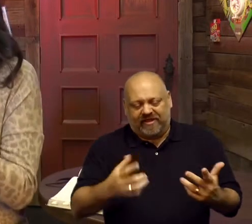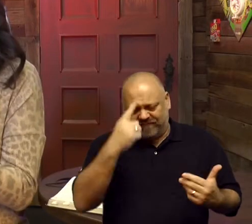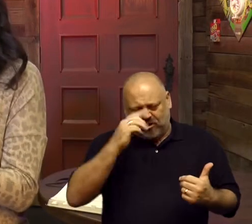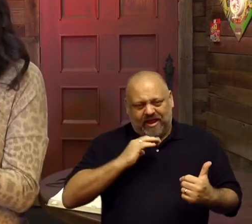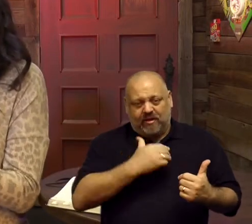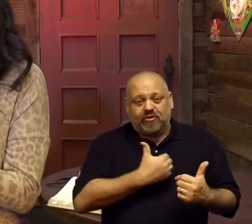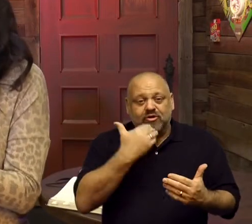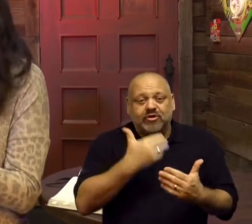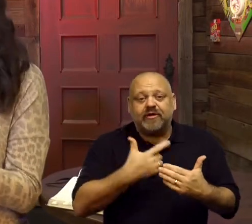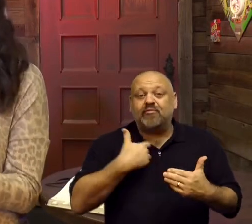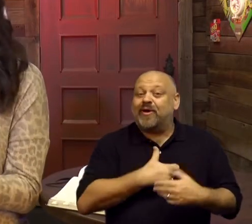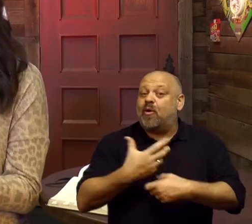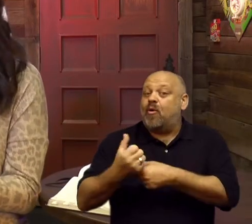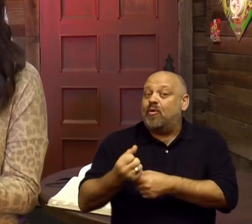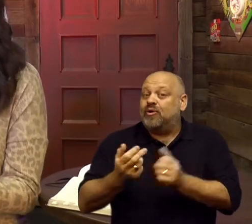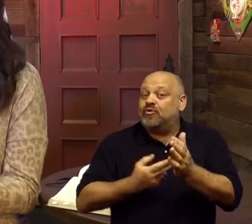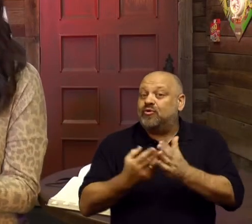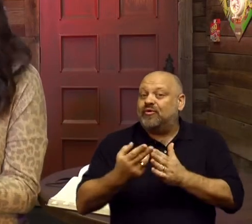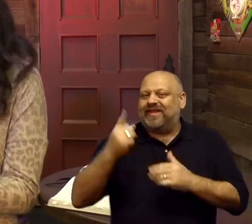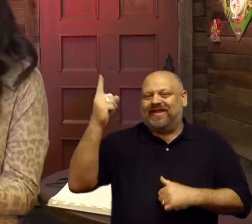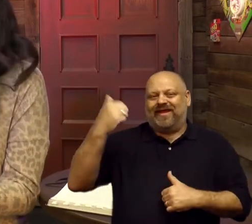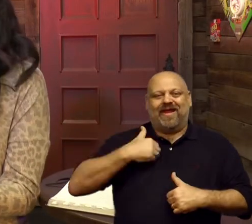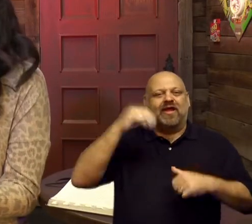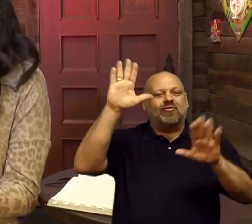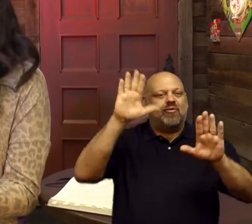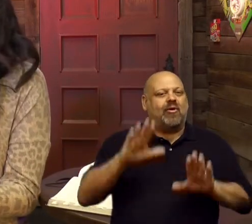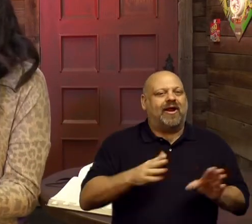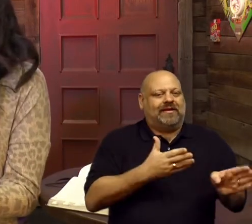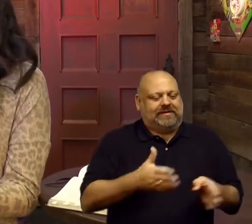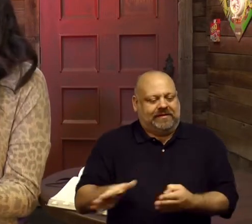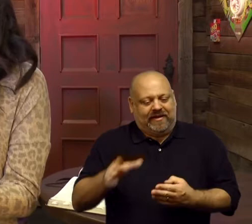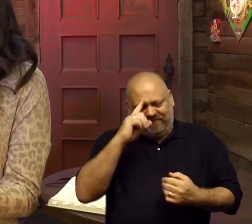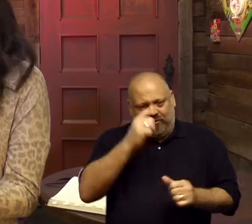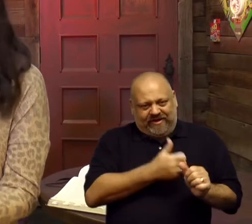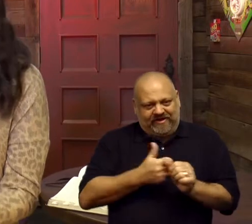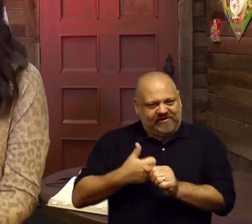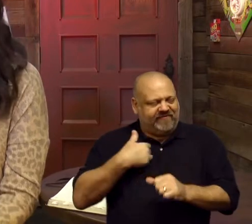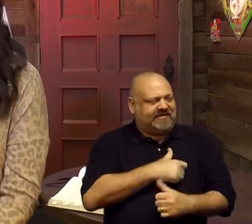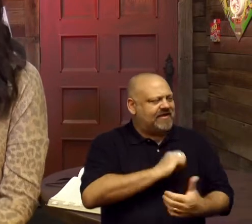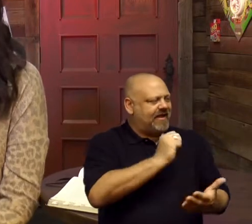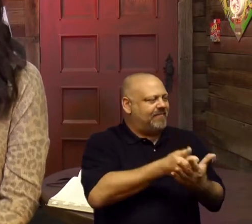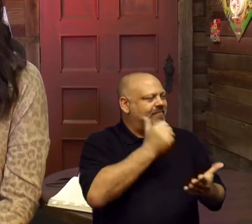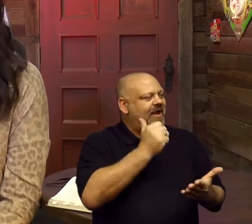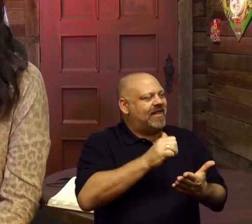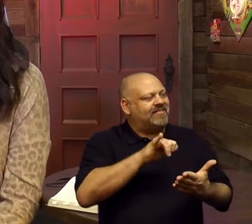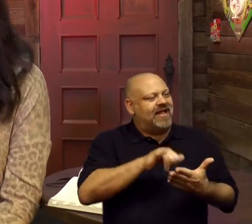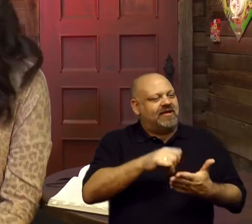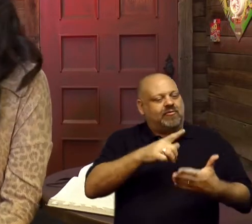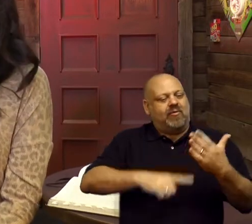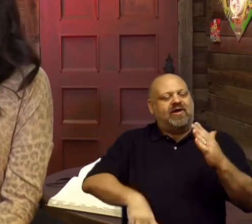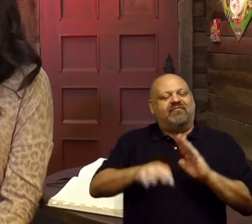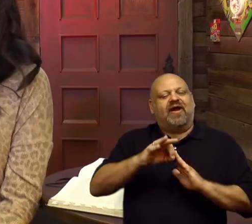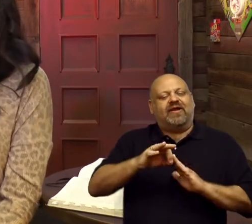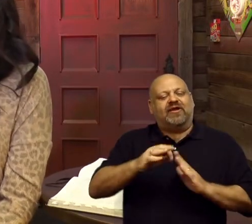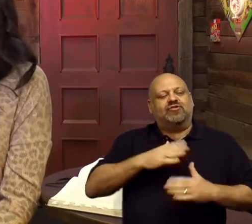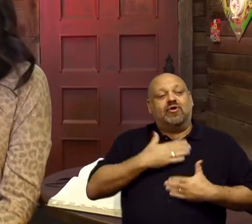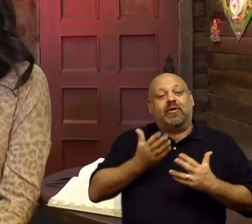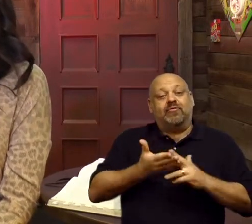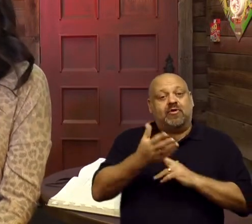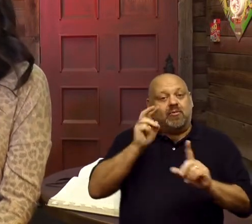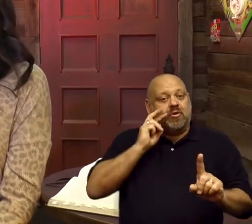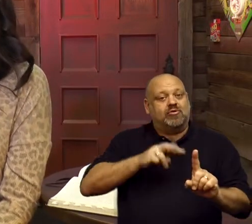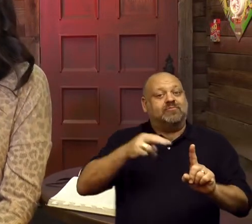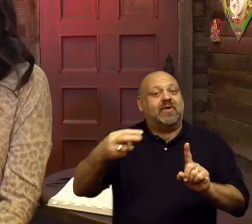out for our good. And we can hold on to that truth that he has got great things in store for each one of us. Amen. That's